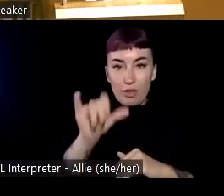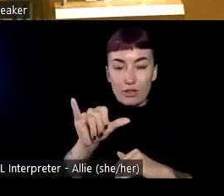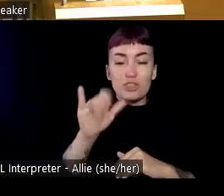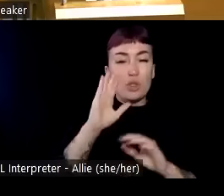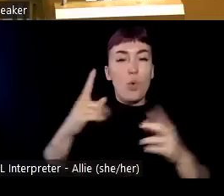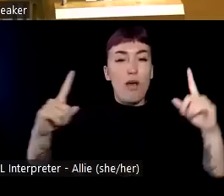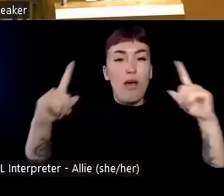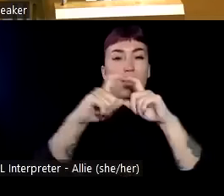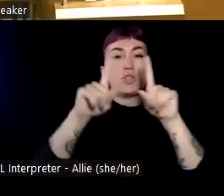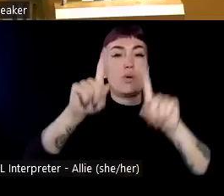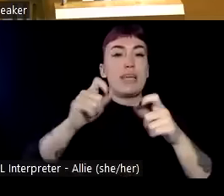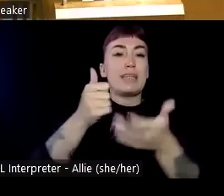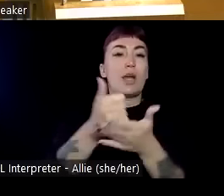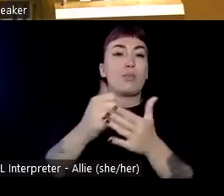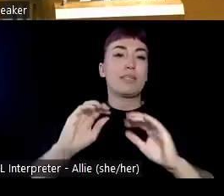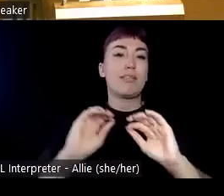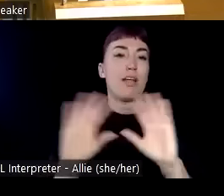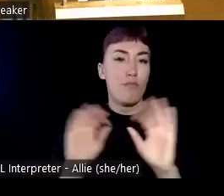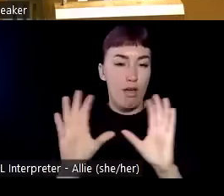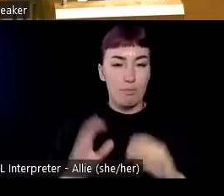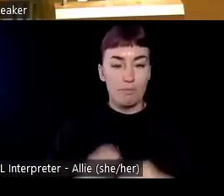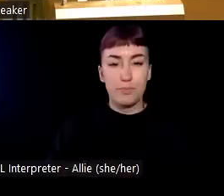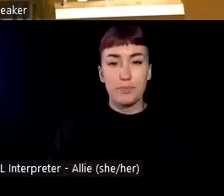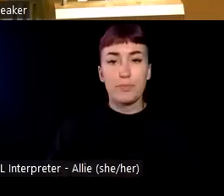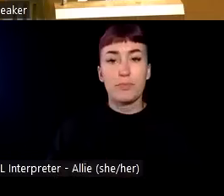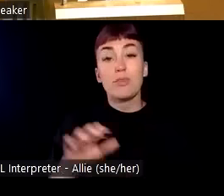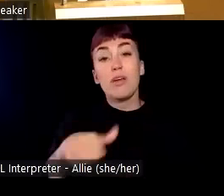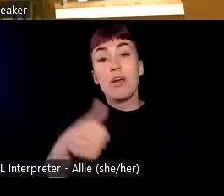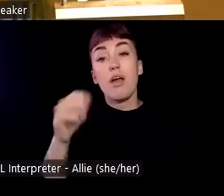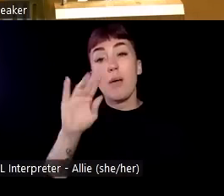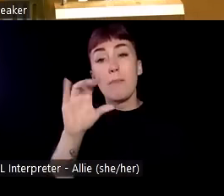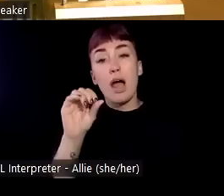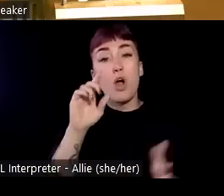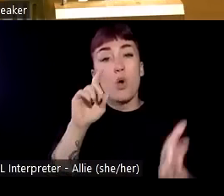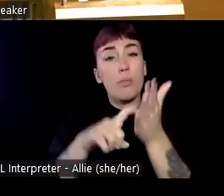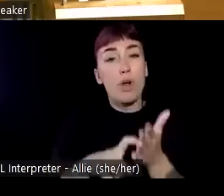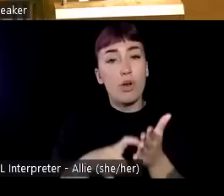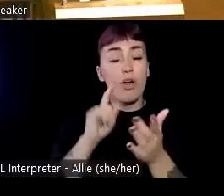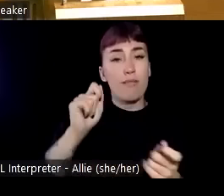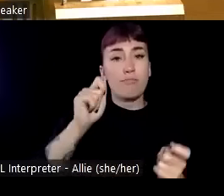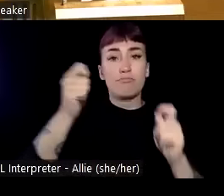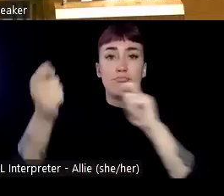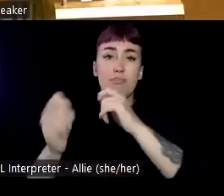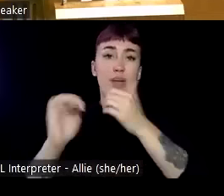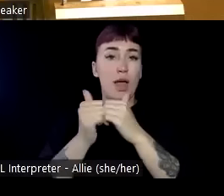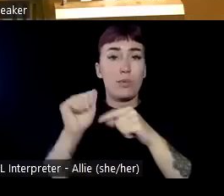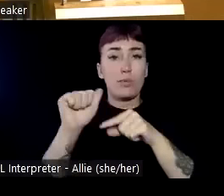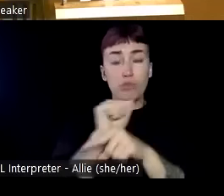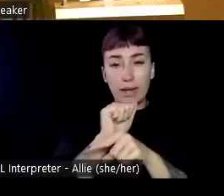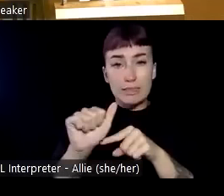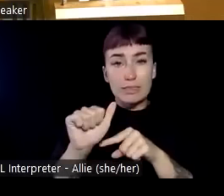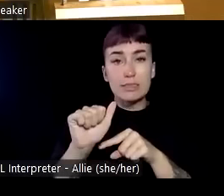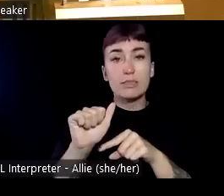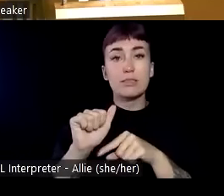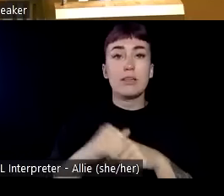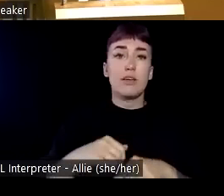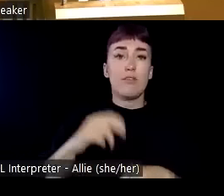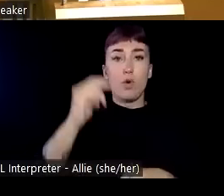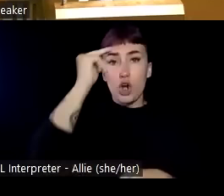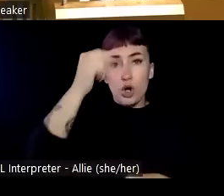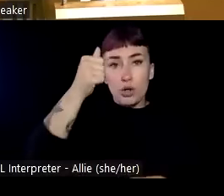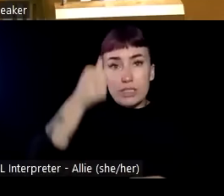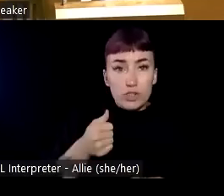things up. The other way that biomarkers have really revolutionized how we practice in neurodegeneration